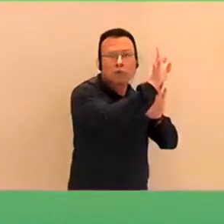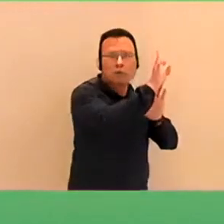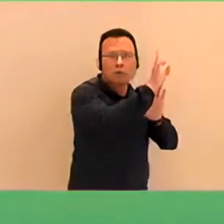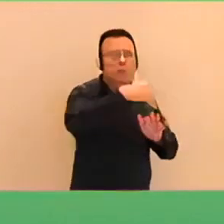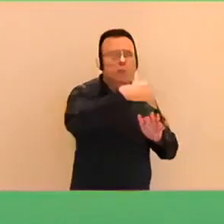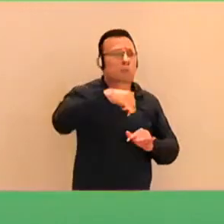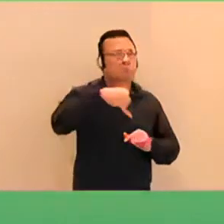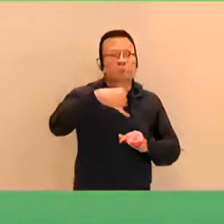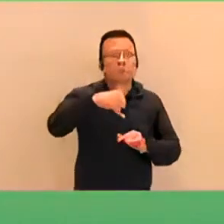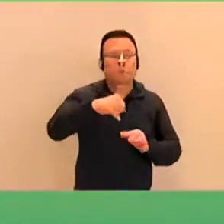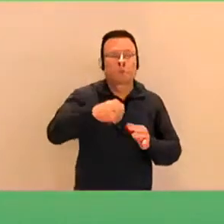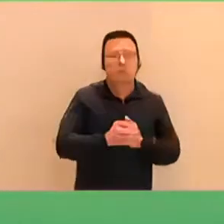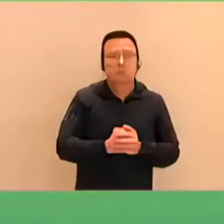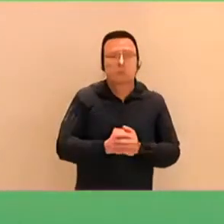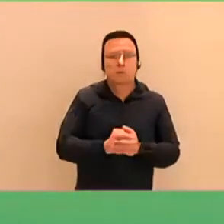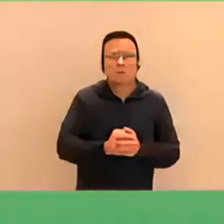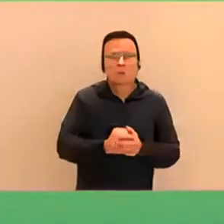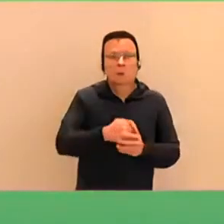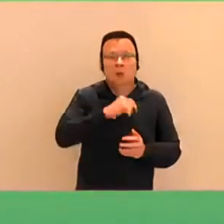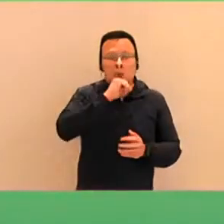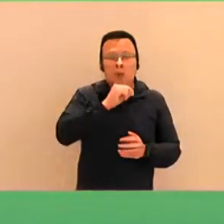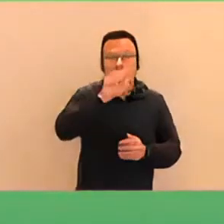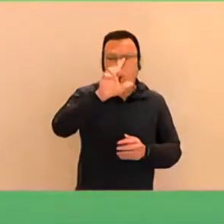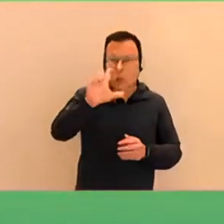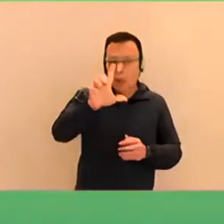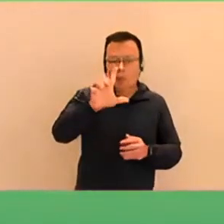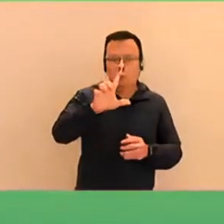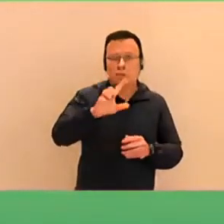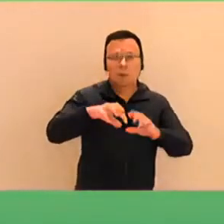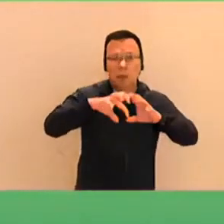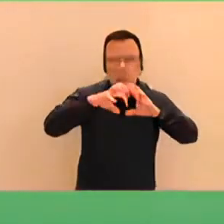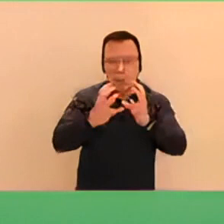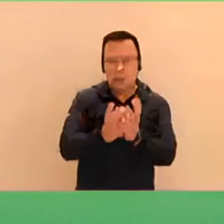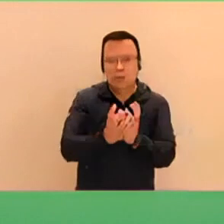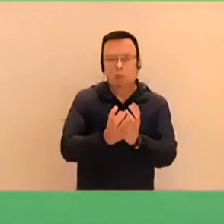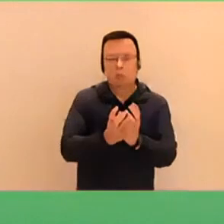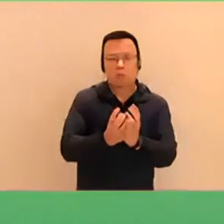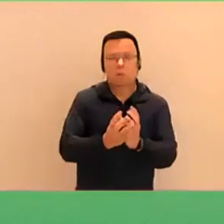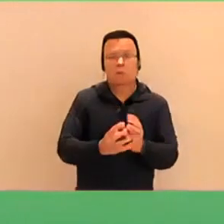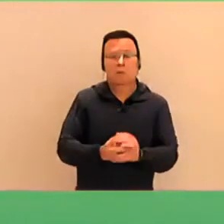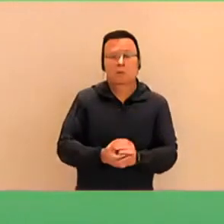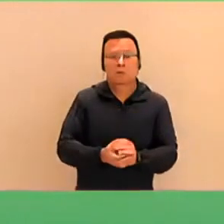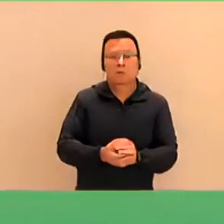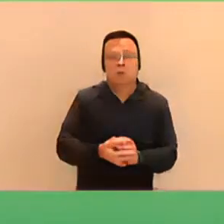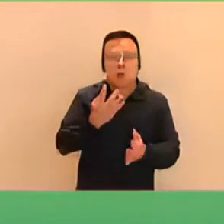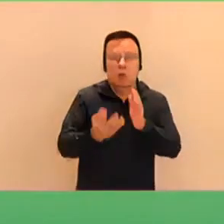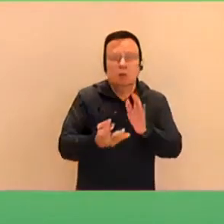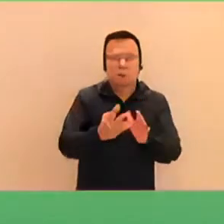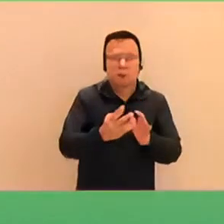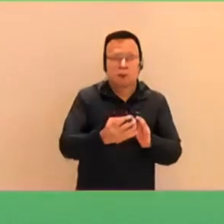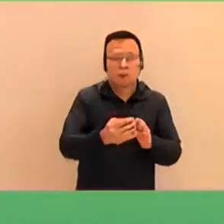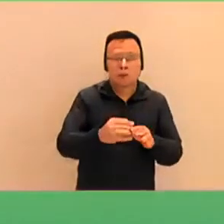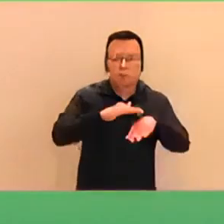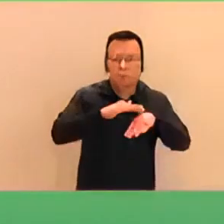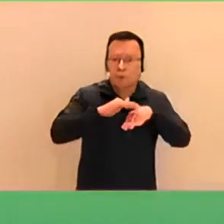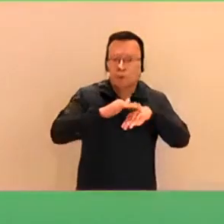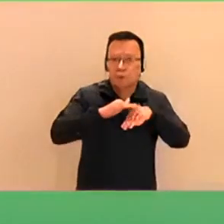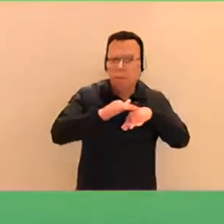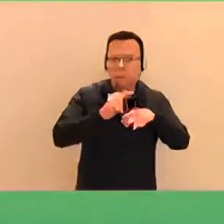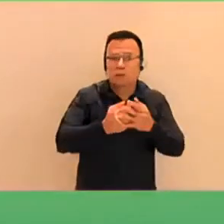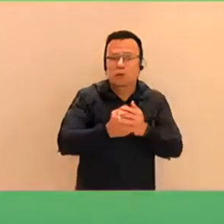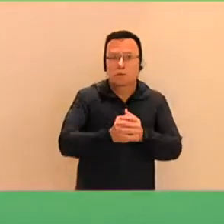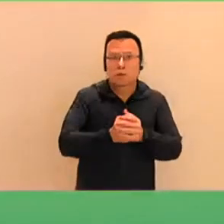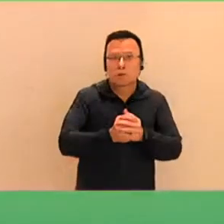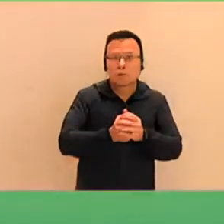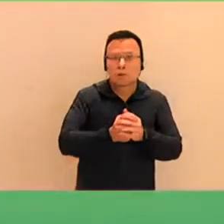L system. So just, and compared to the worst one, you can see the huge difference.